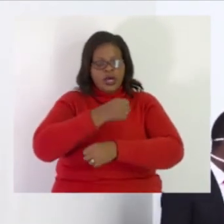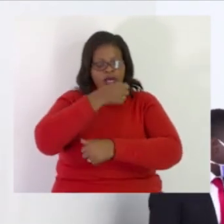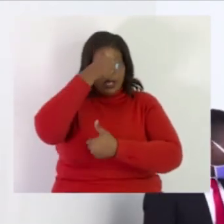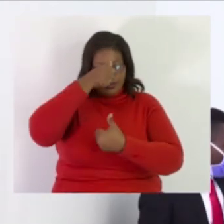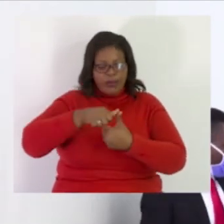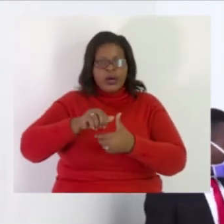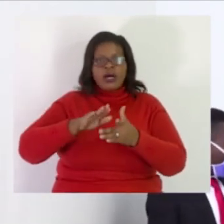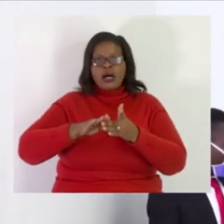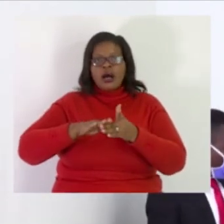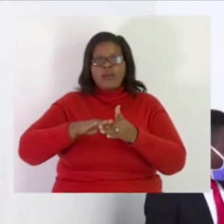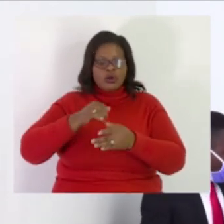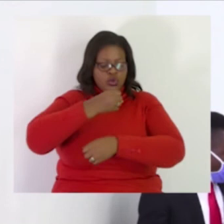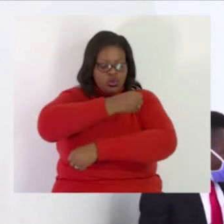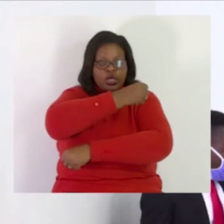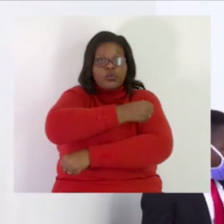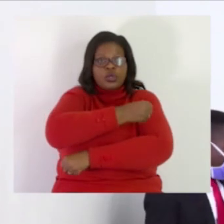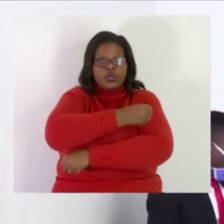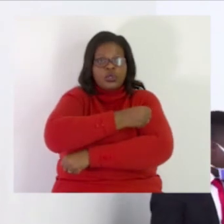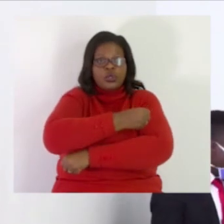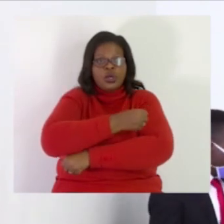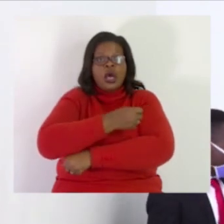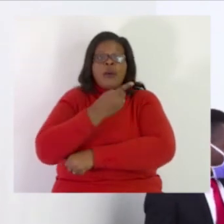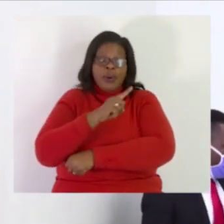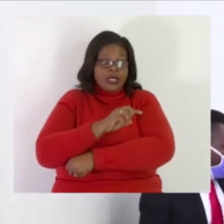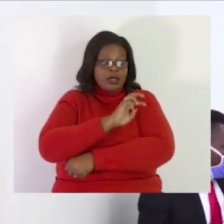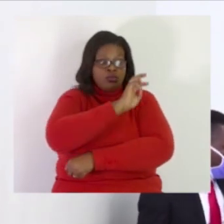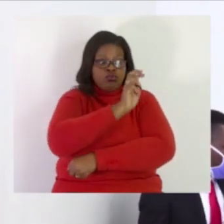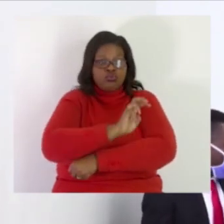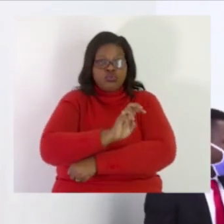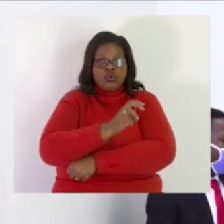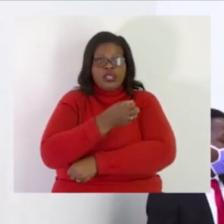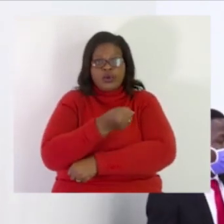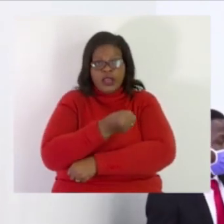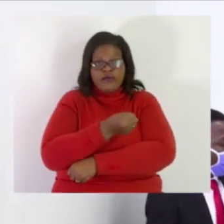sign or the equal to. This is called